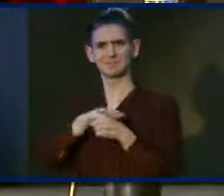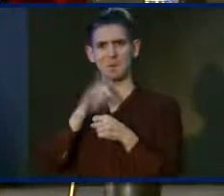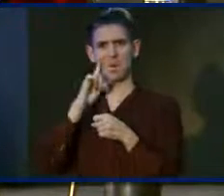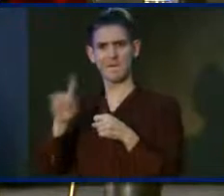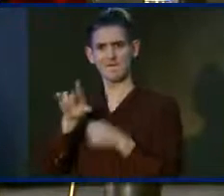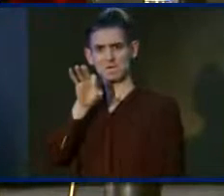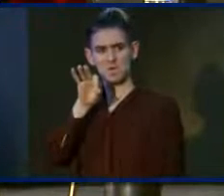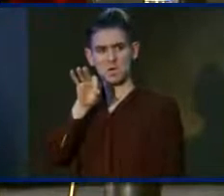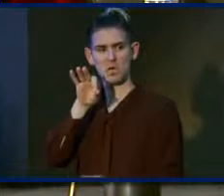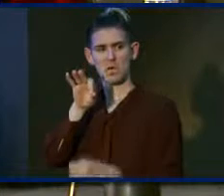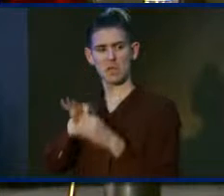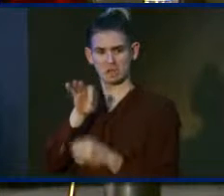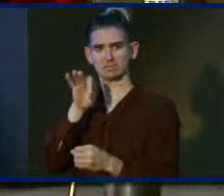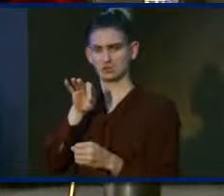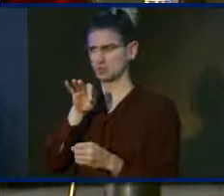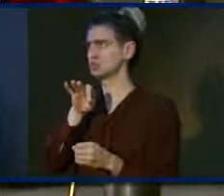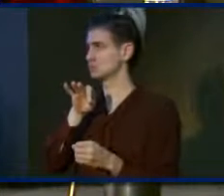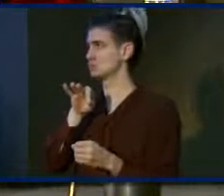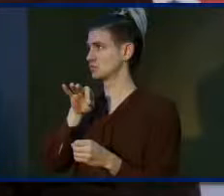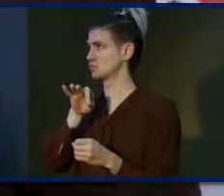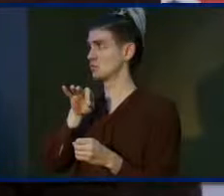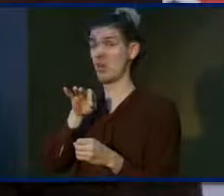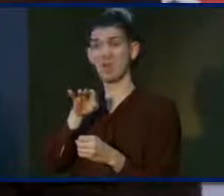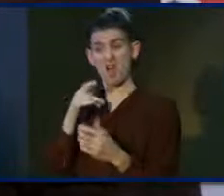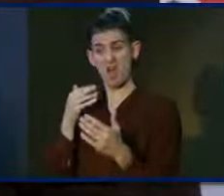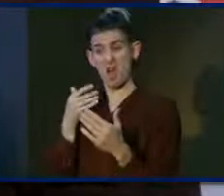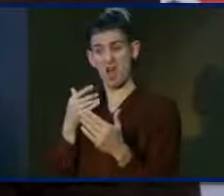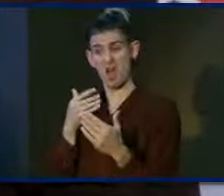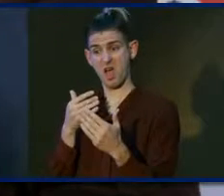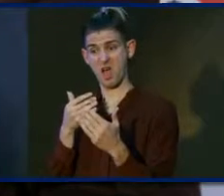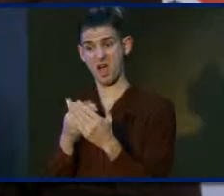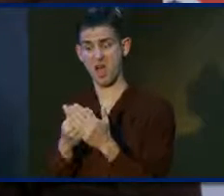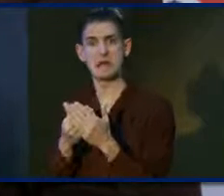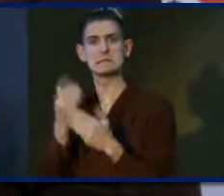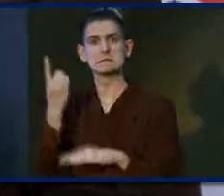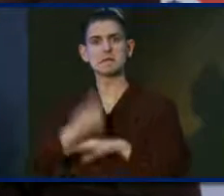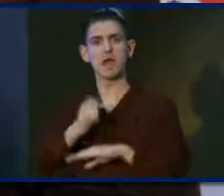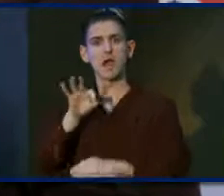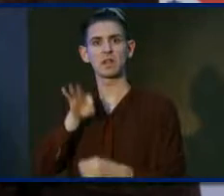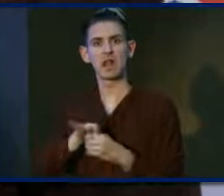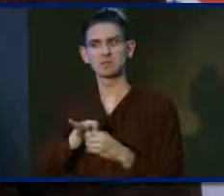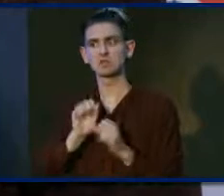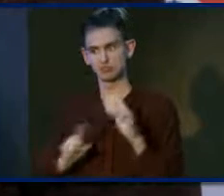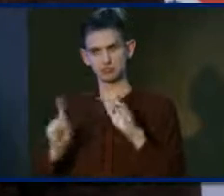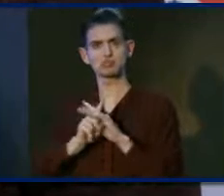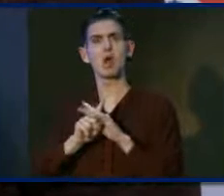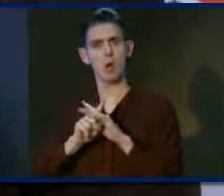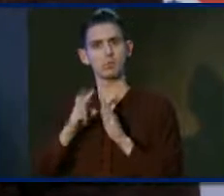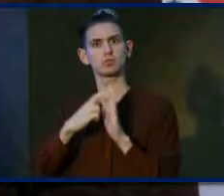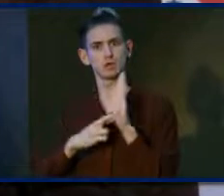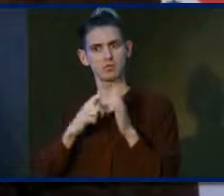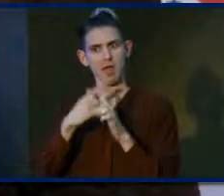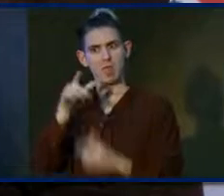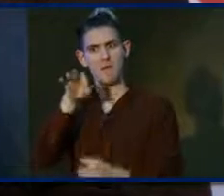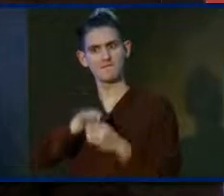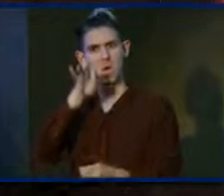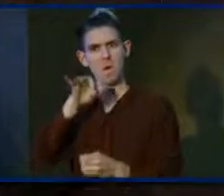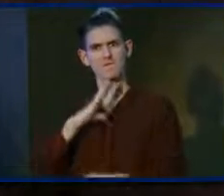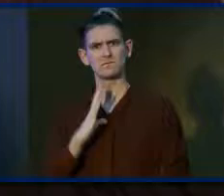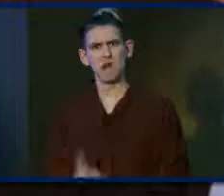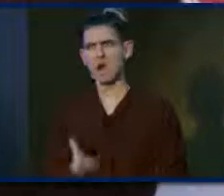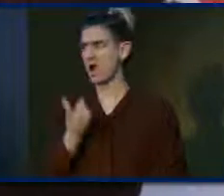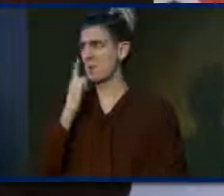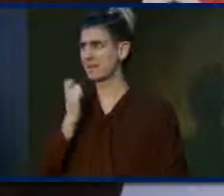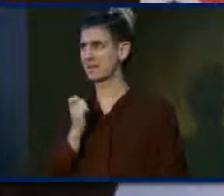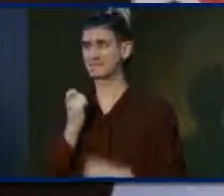including registration. And some people do that, and that's fine. That's fine. You know, today's society and world is all about convenience. I